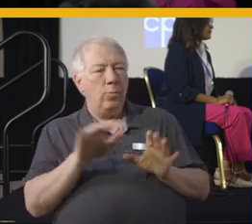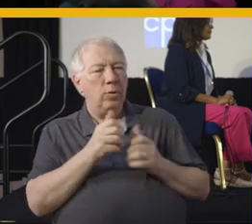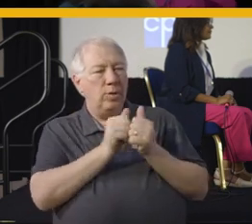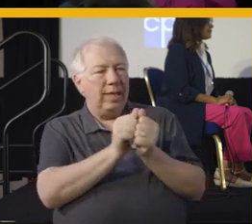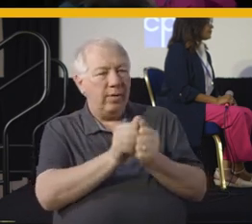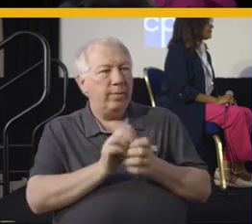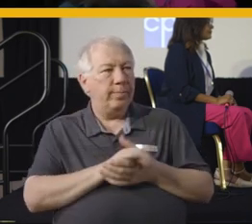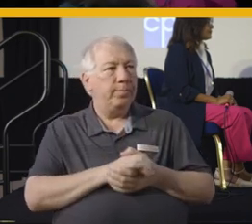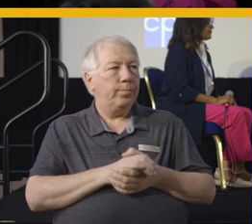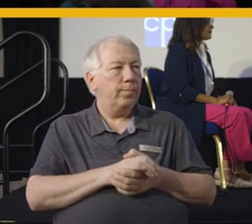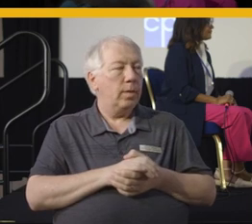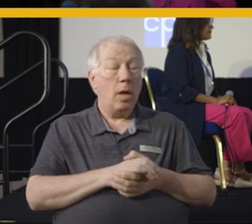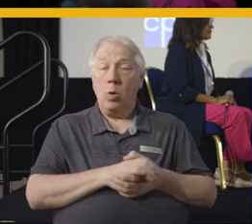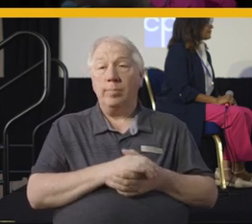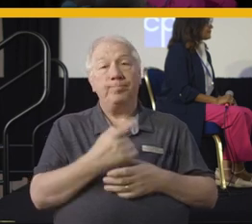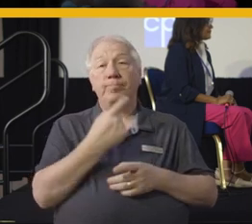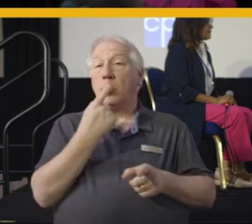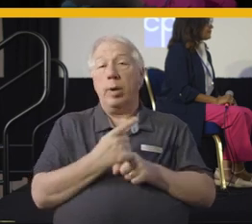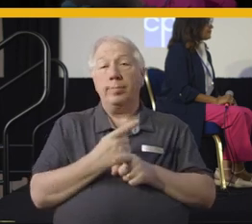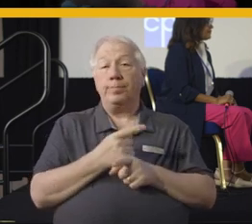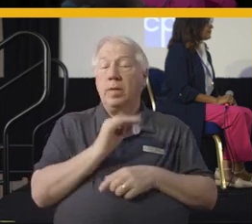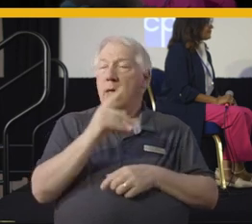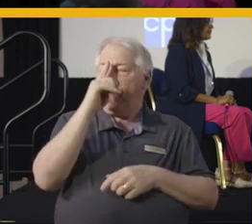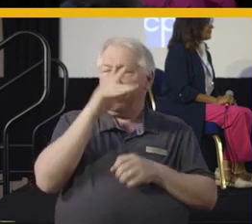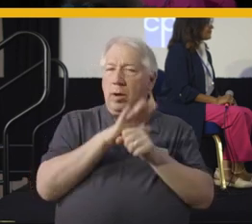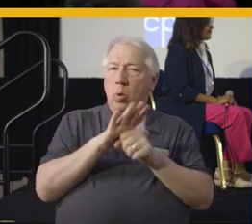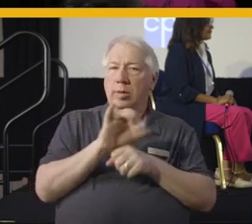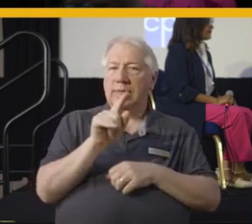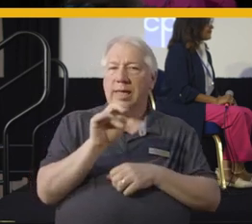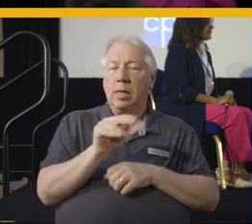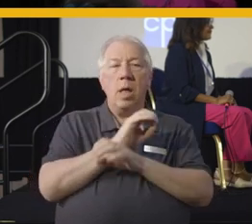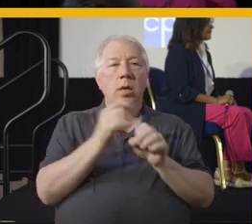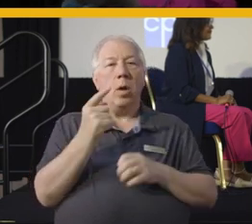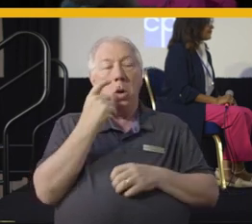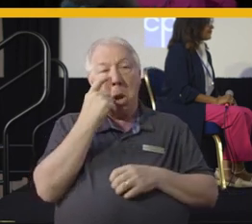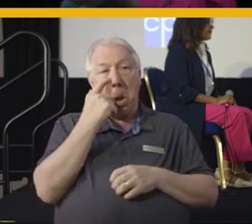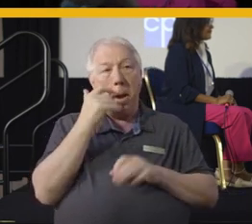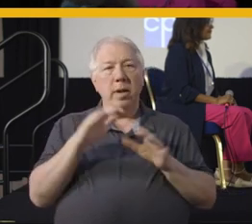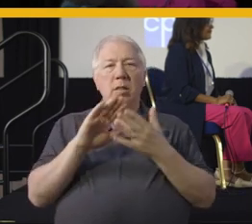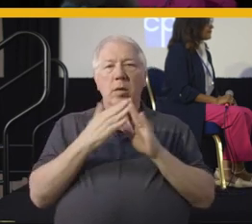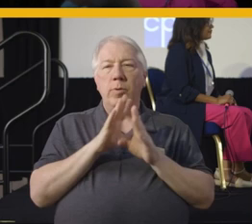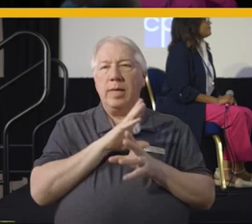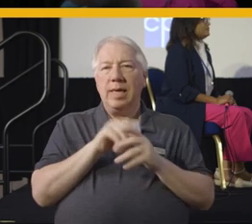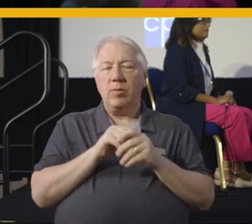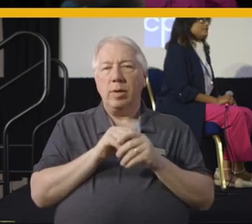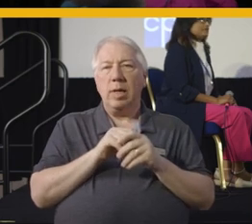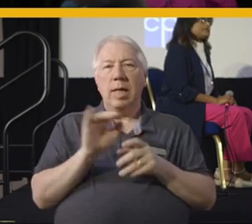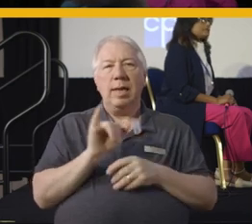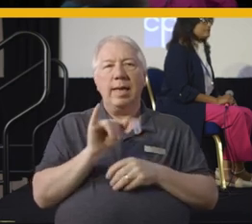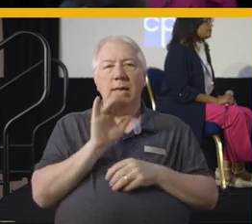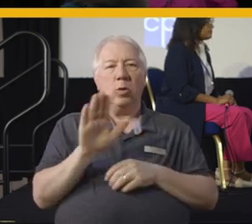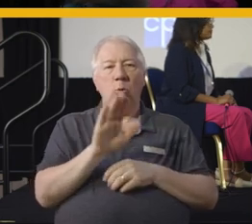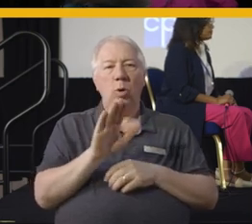together? She is so right. Think of your local station. And also, nobody does community engagement like